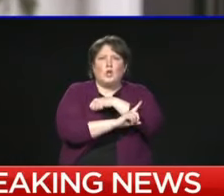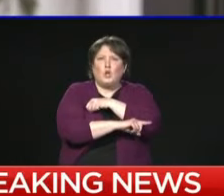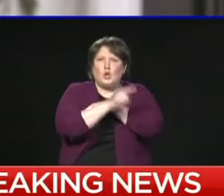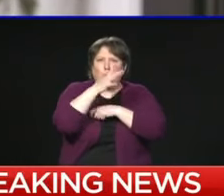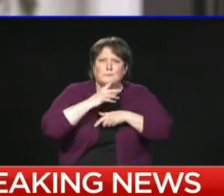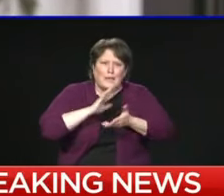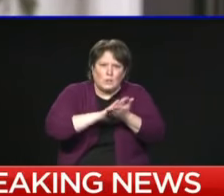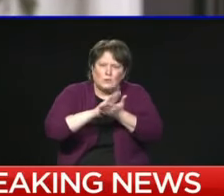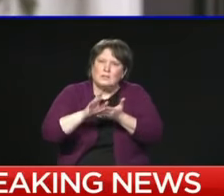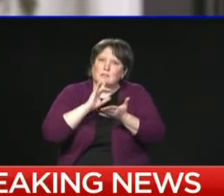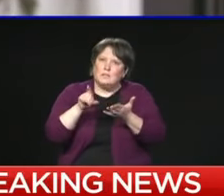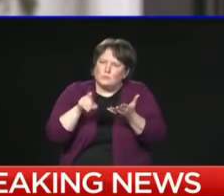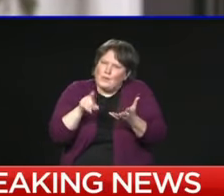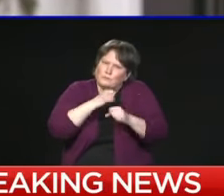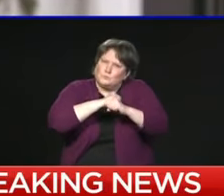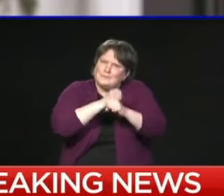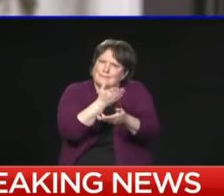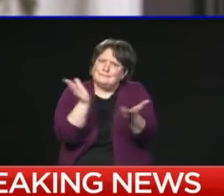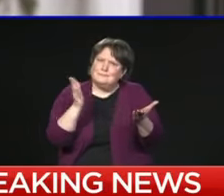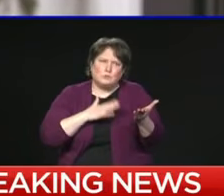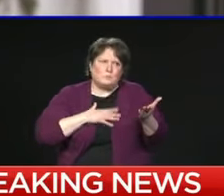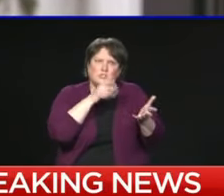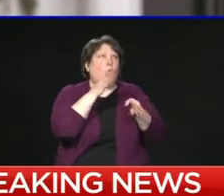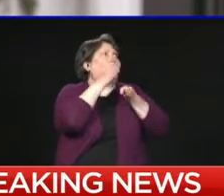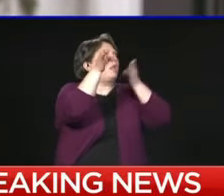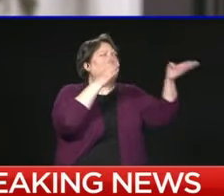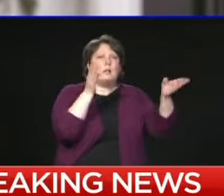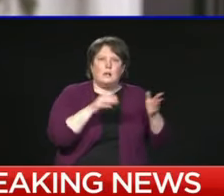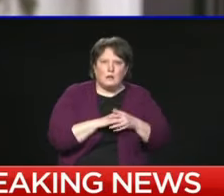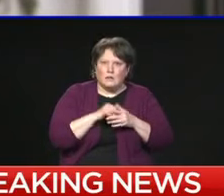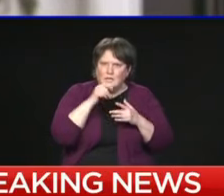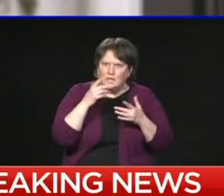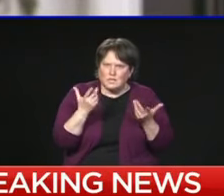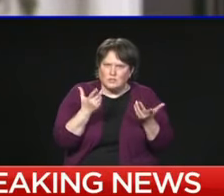who look at look at the beans,